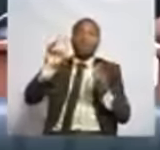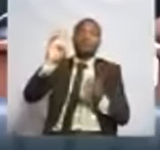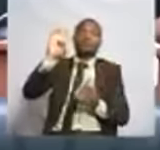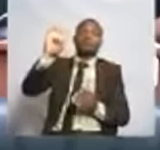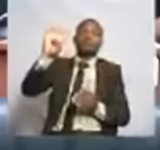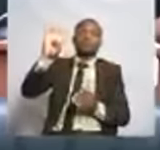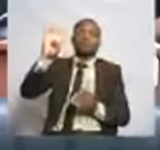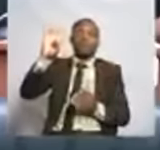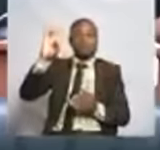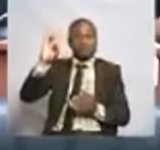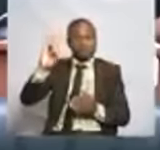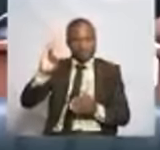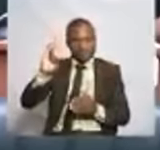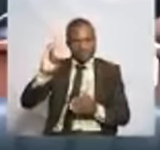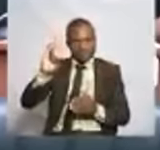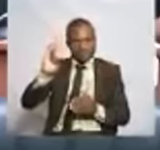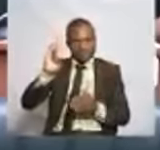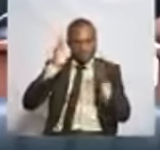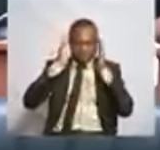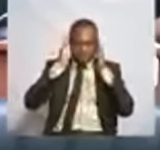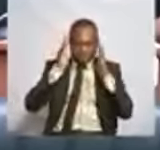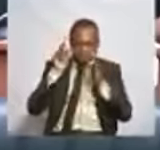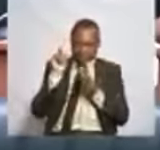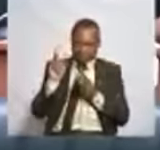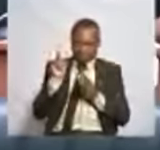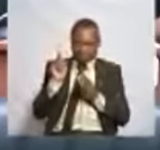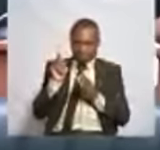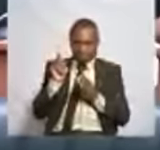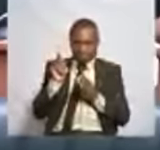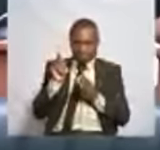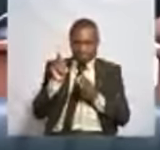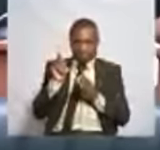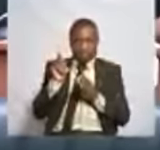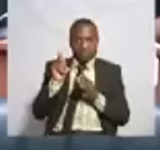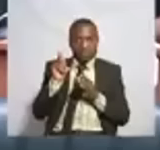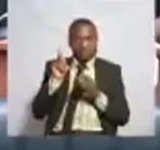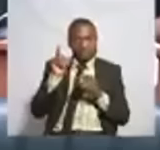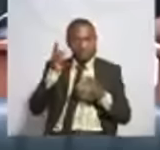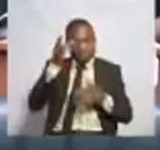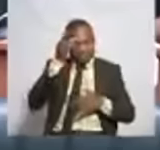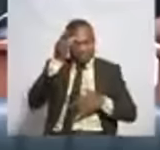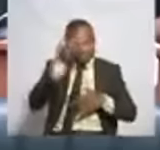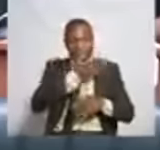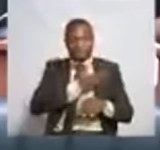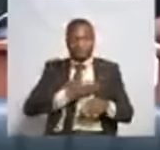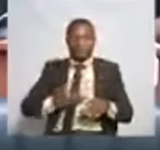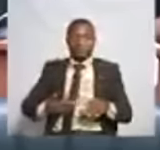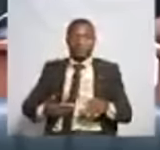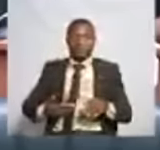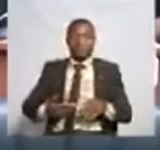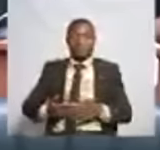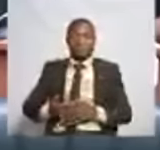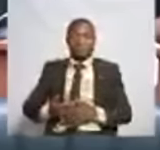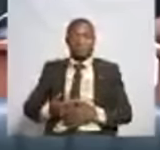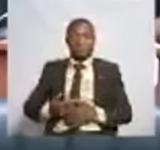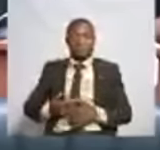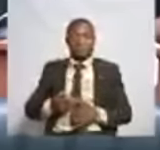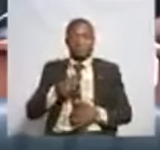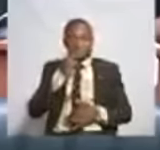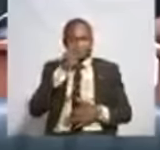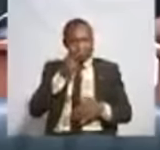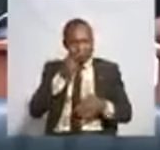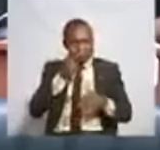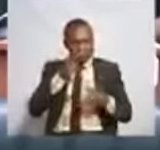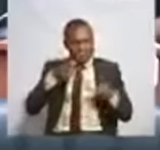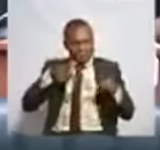24/7 to attend to that particular jurisdiction that has been hit or attacked. I'm failing. I've looked